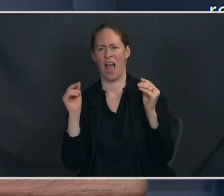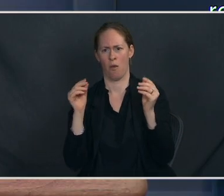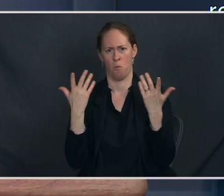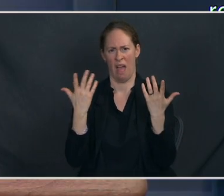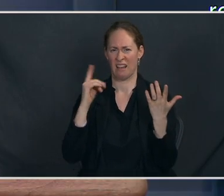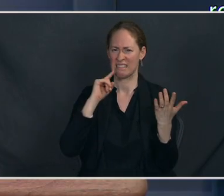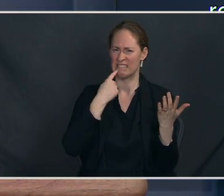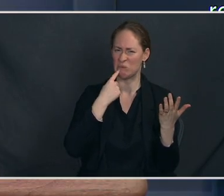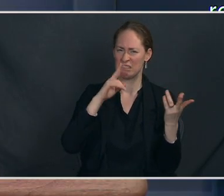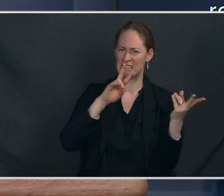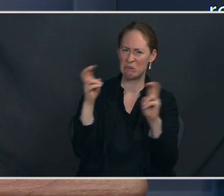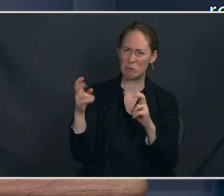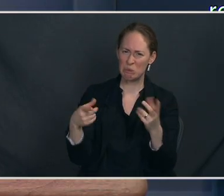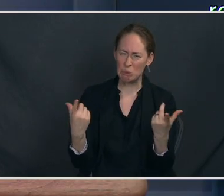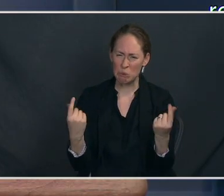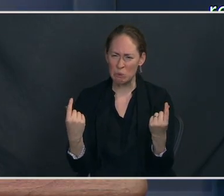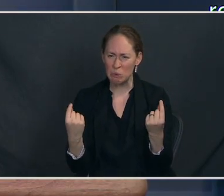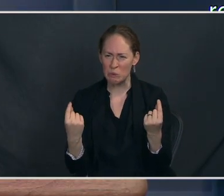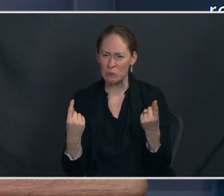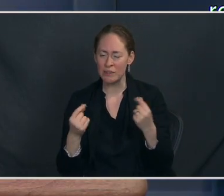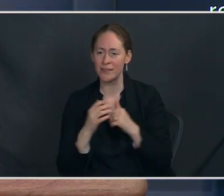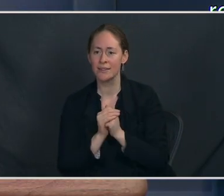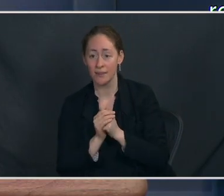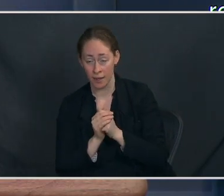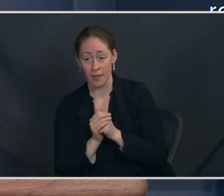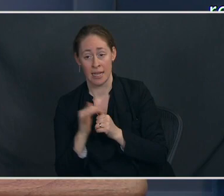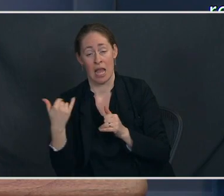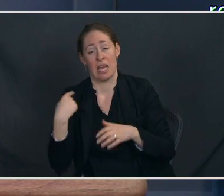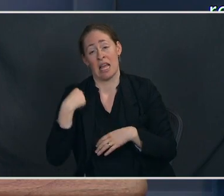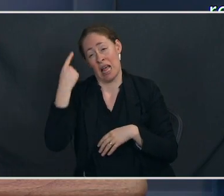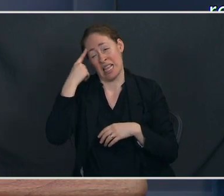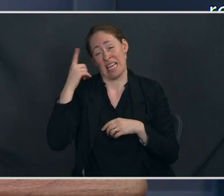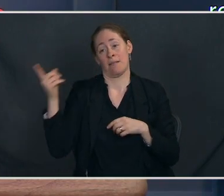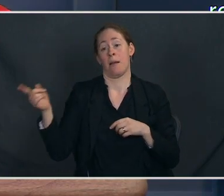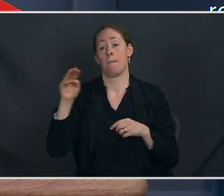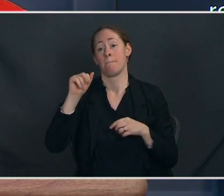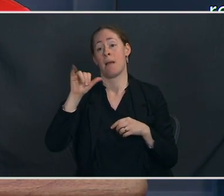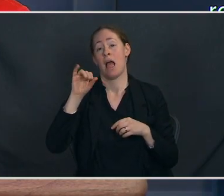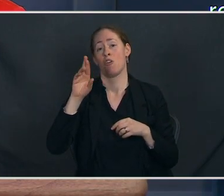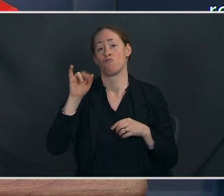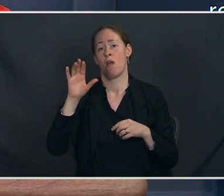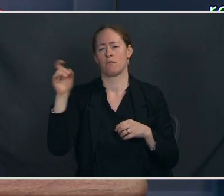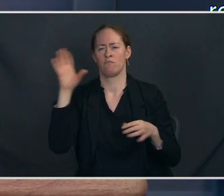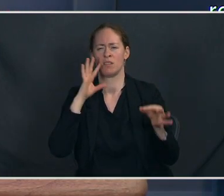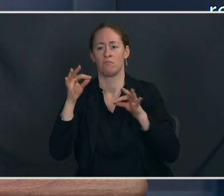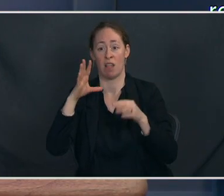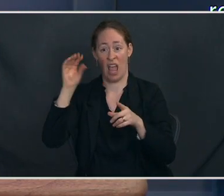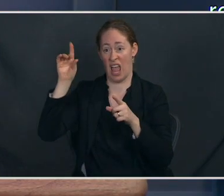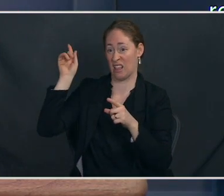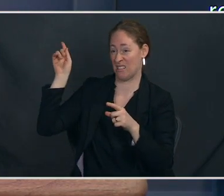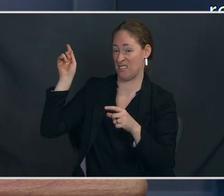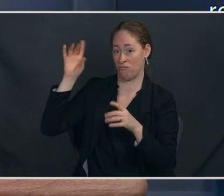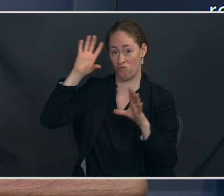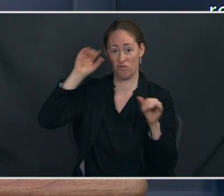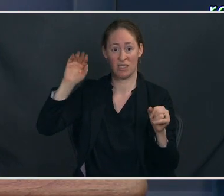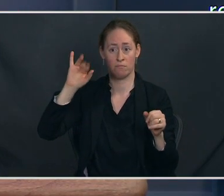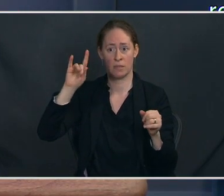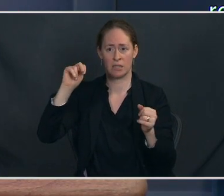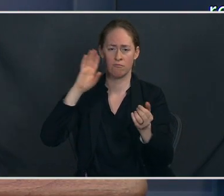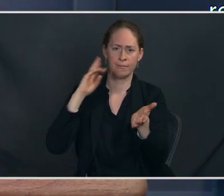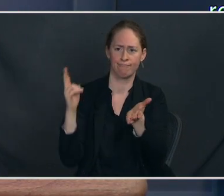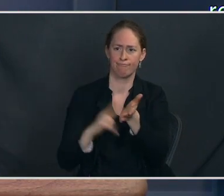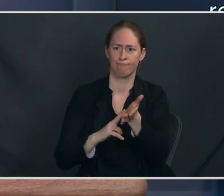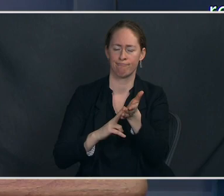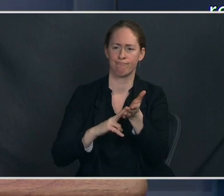think what Ambassador Rice was conveying to all of you, and obviously what the president will sign later this afternoon, is an executive order